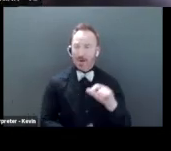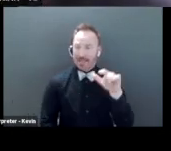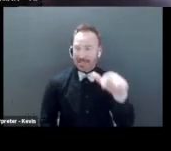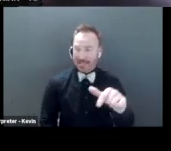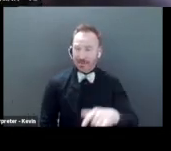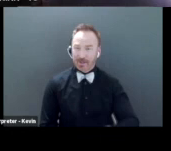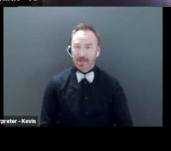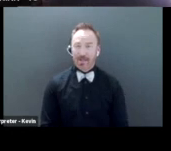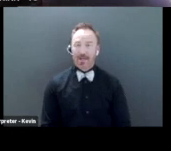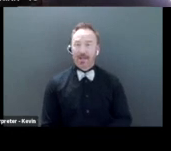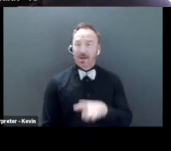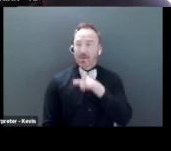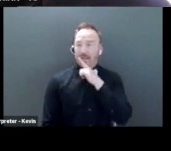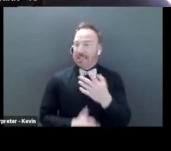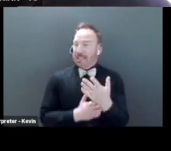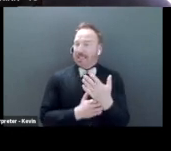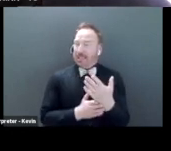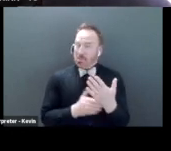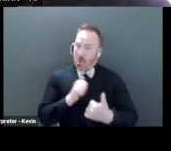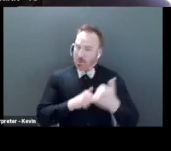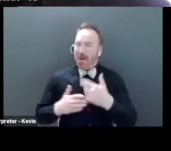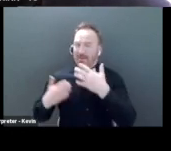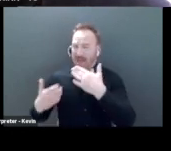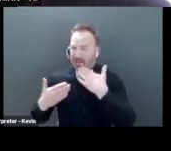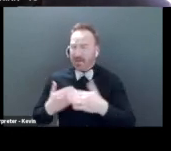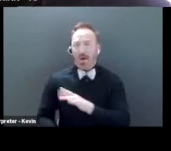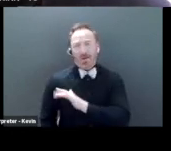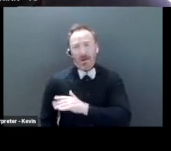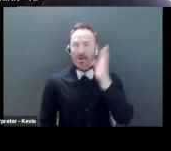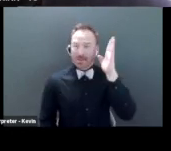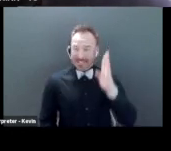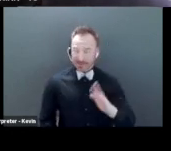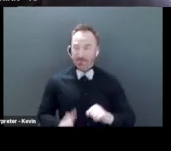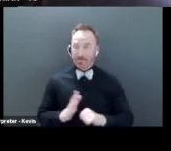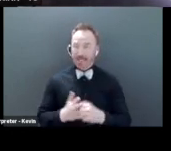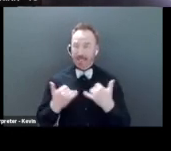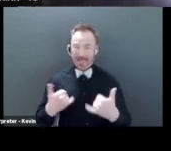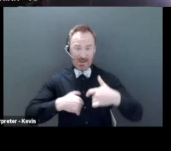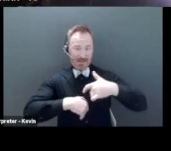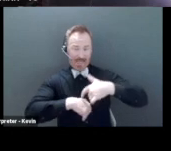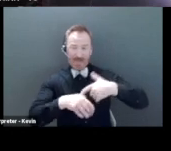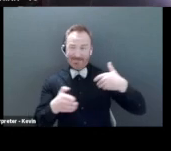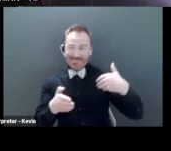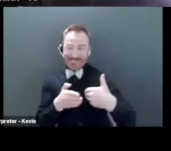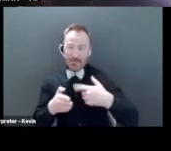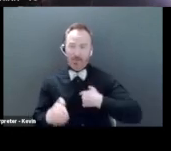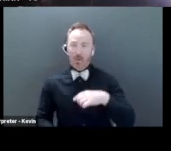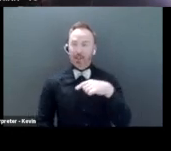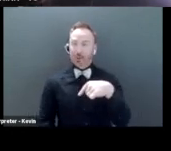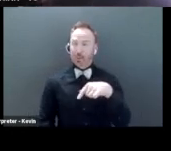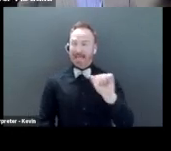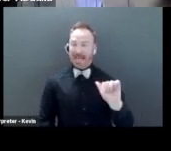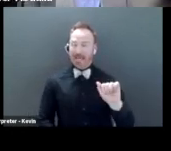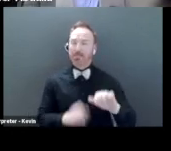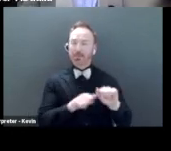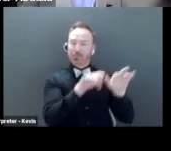wonderful presentation. So we're okay for questions now, but again, we are coming up on the Q&A period soon, so feel free to put them in there. Very